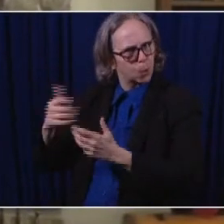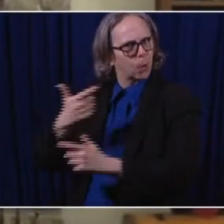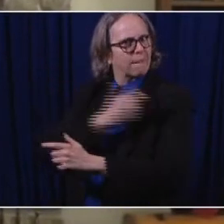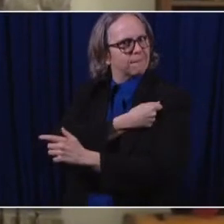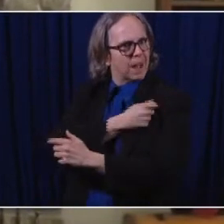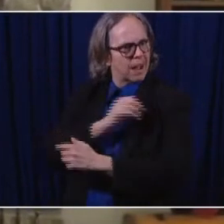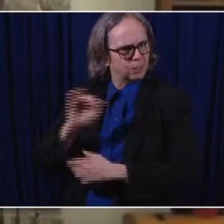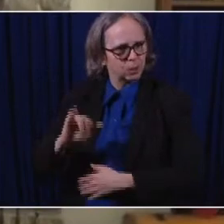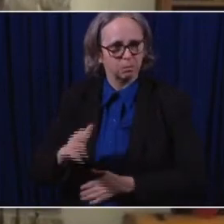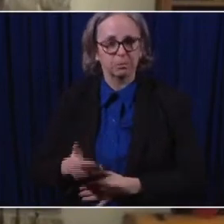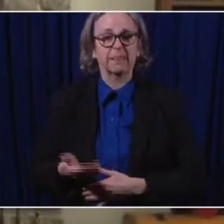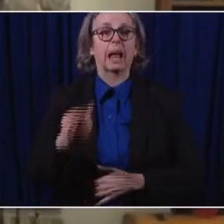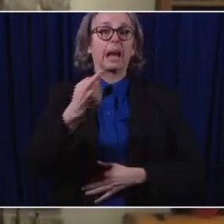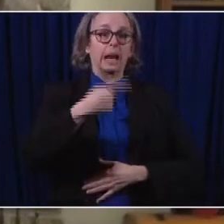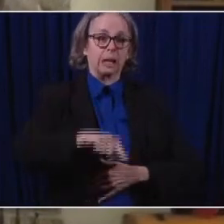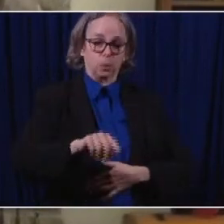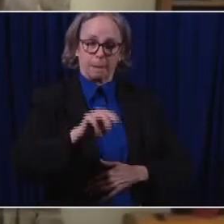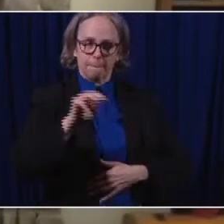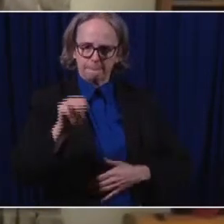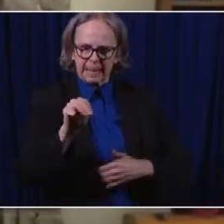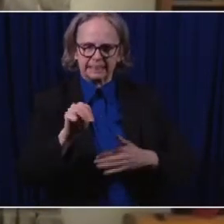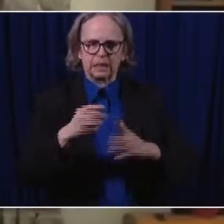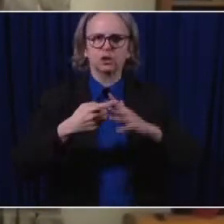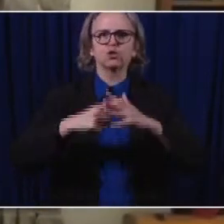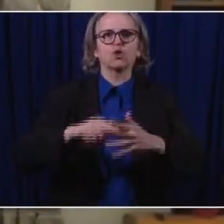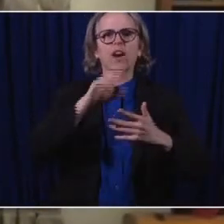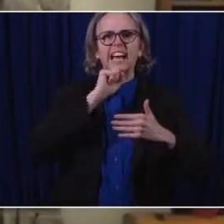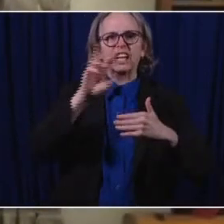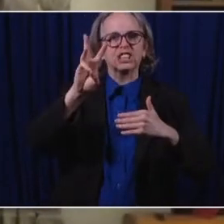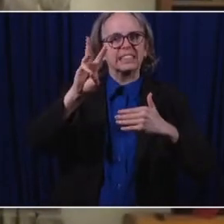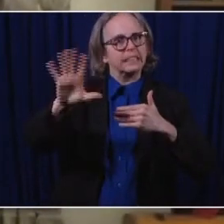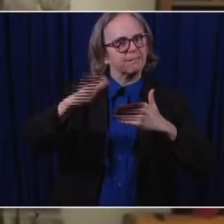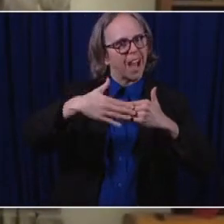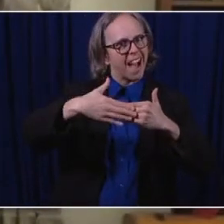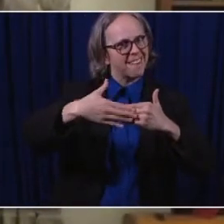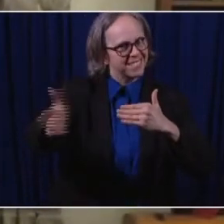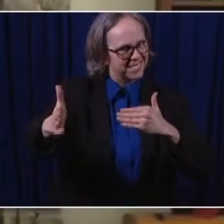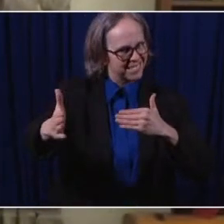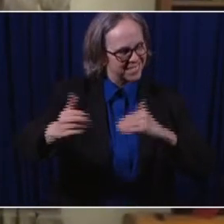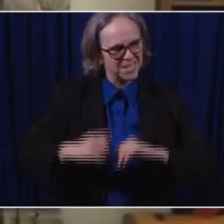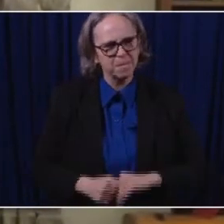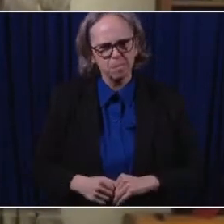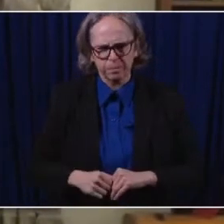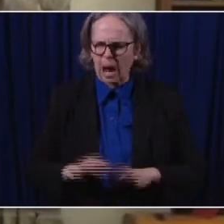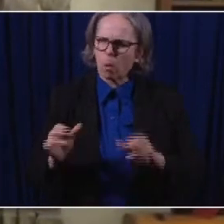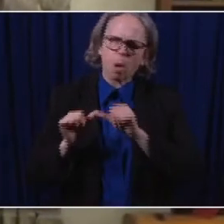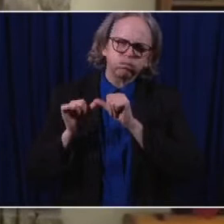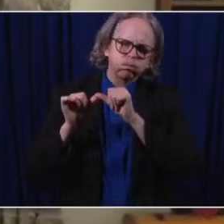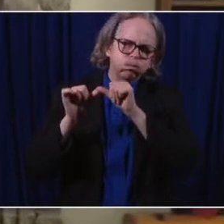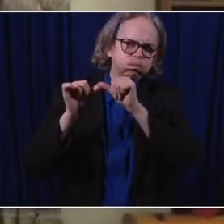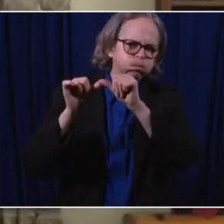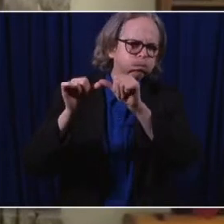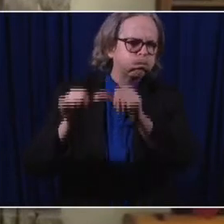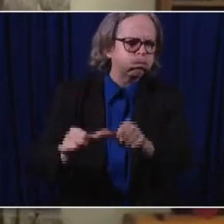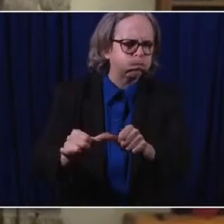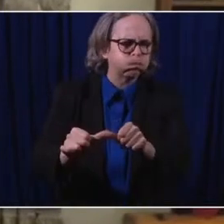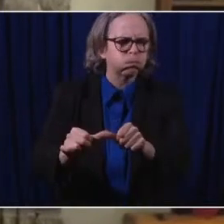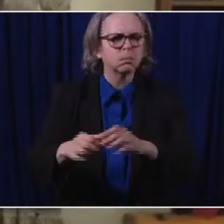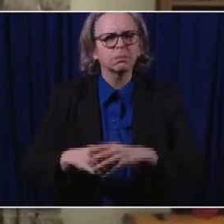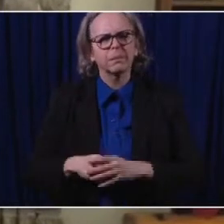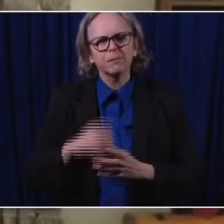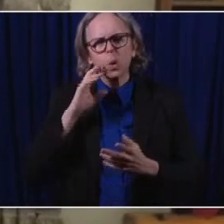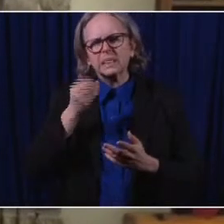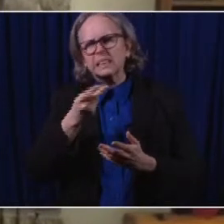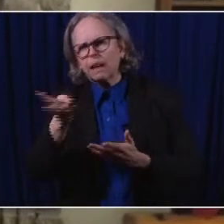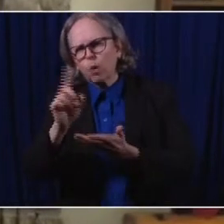we will hold. We'll announce we're going to hold at that 65 and up for a number of weeks. We have about 2 million